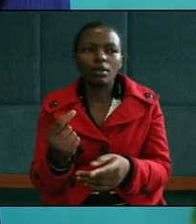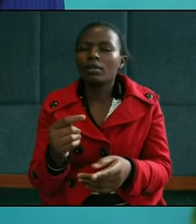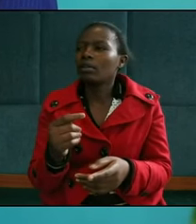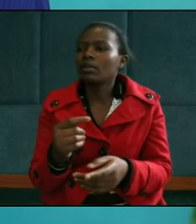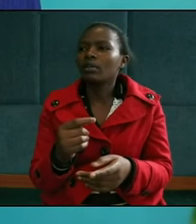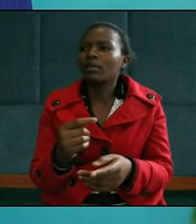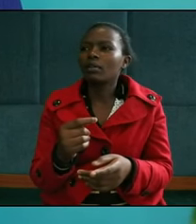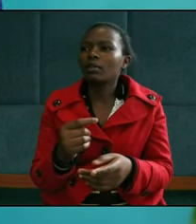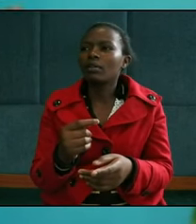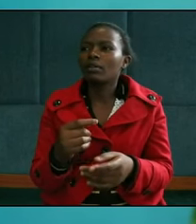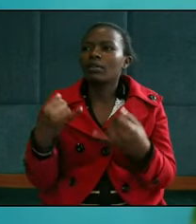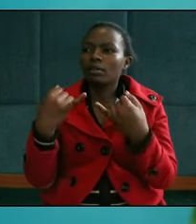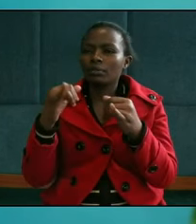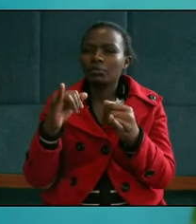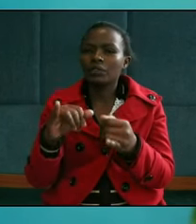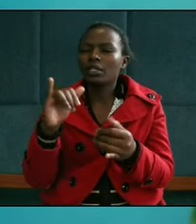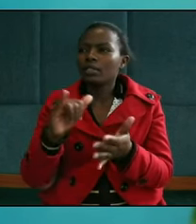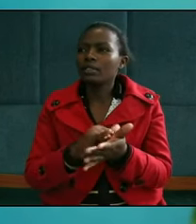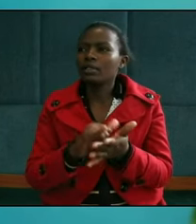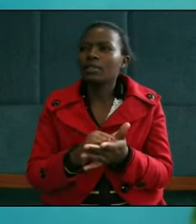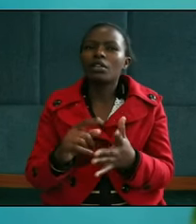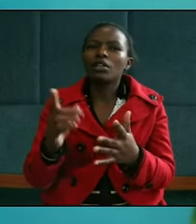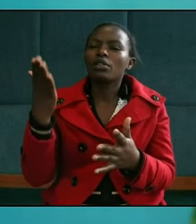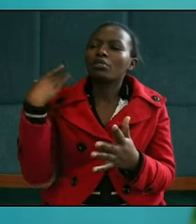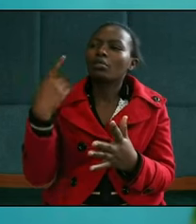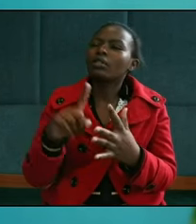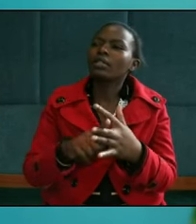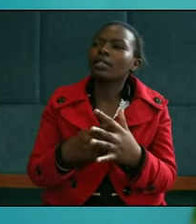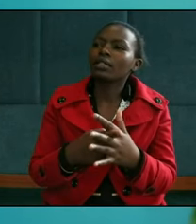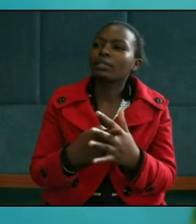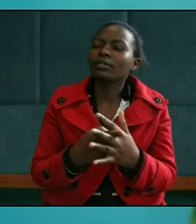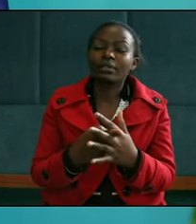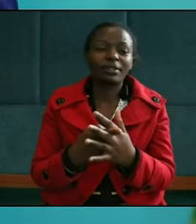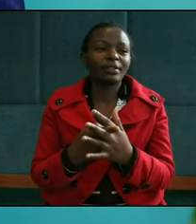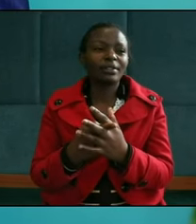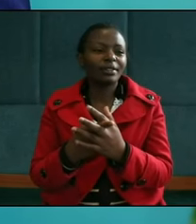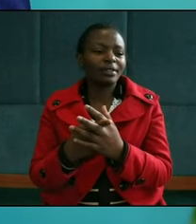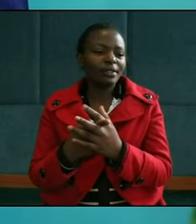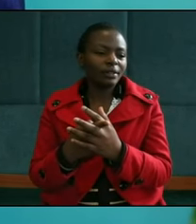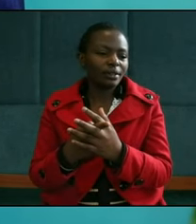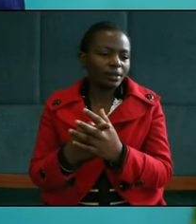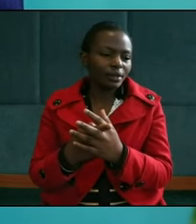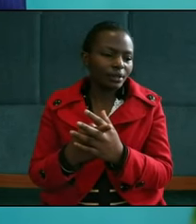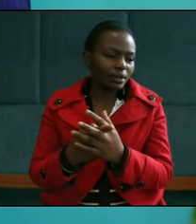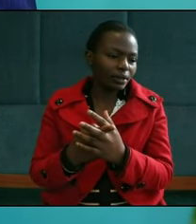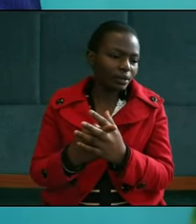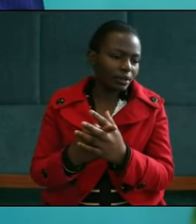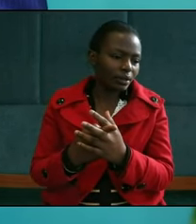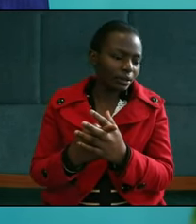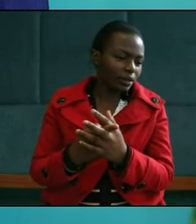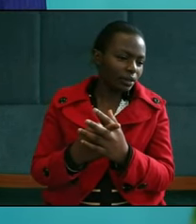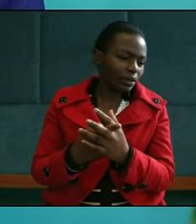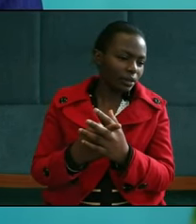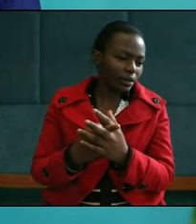prophecy was started in Glendale, Los Angeles, California, by its founder,